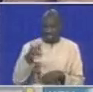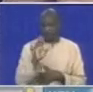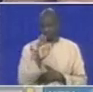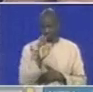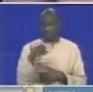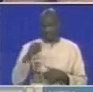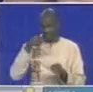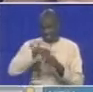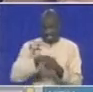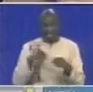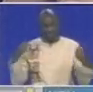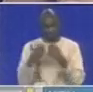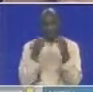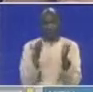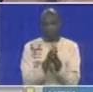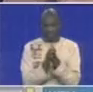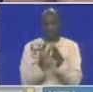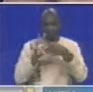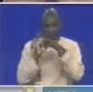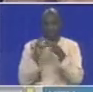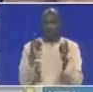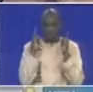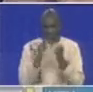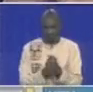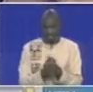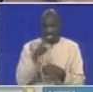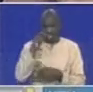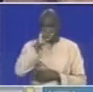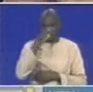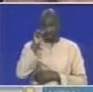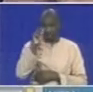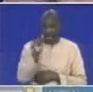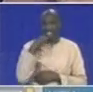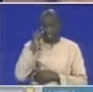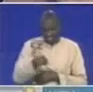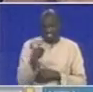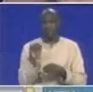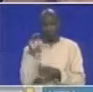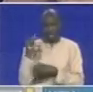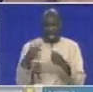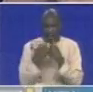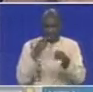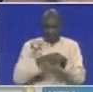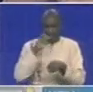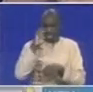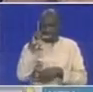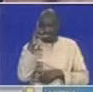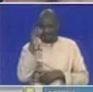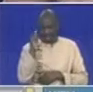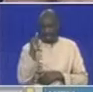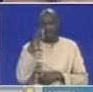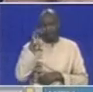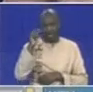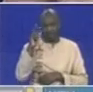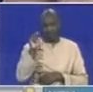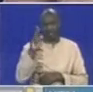in collided with a trailer. And as Najma Ismail reports, the early morning crash occurred at the eldama-ravine, Makutano Junction.